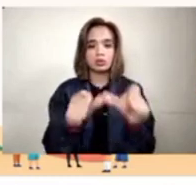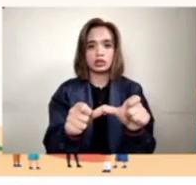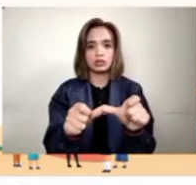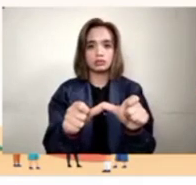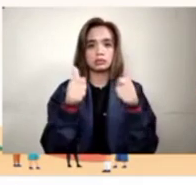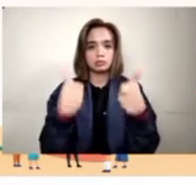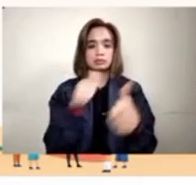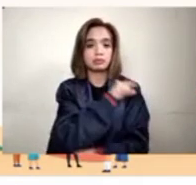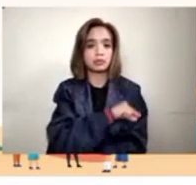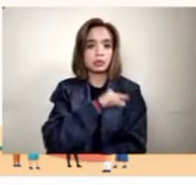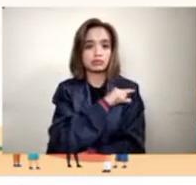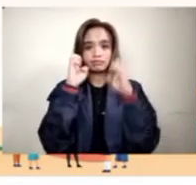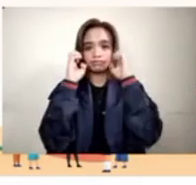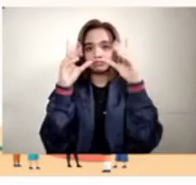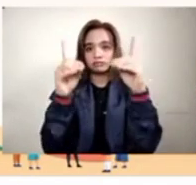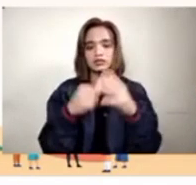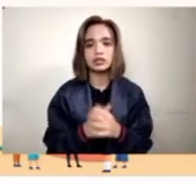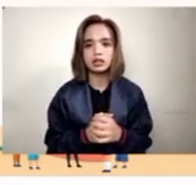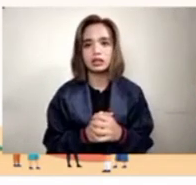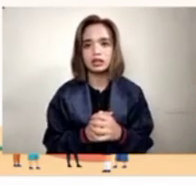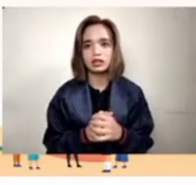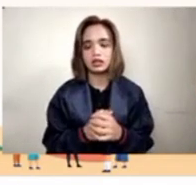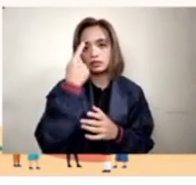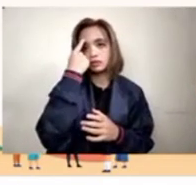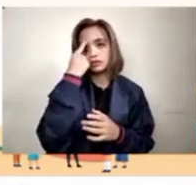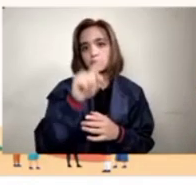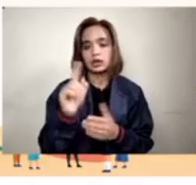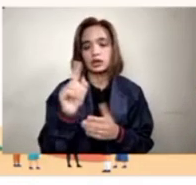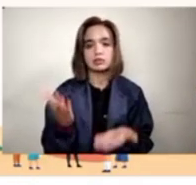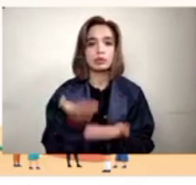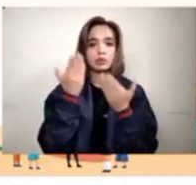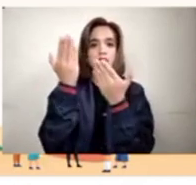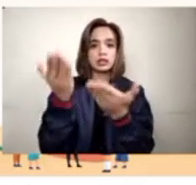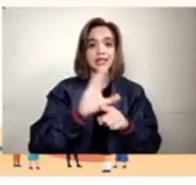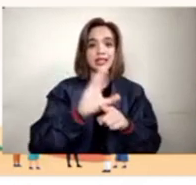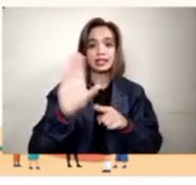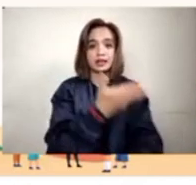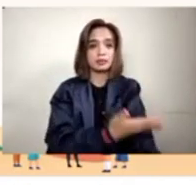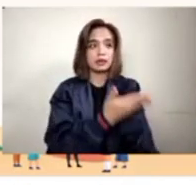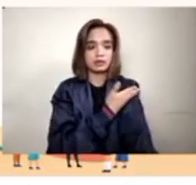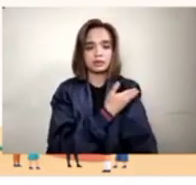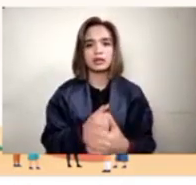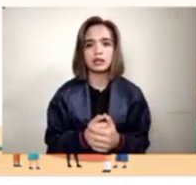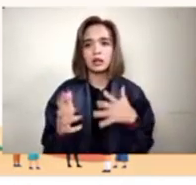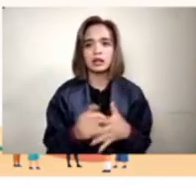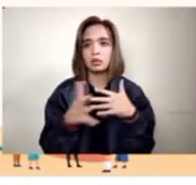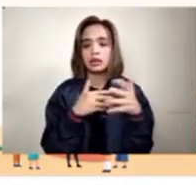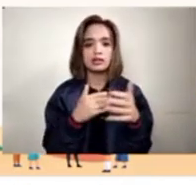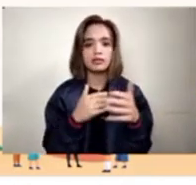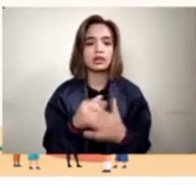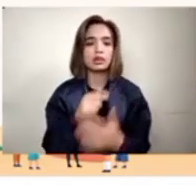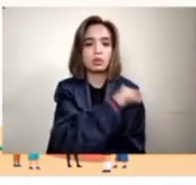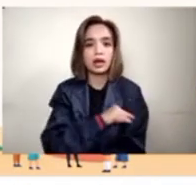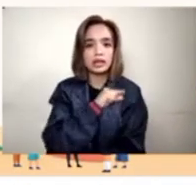With Sulong Edukalidad as an overarching framework for career progression proposal, this is